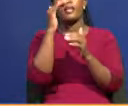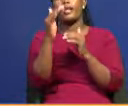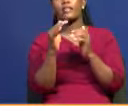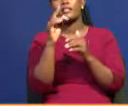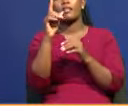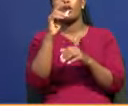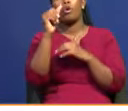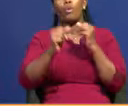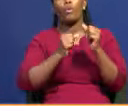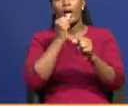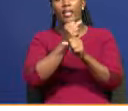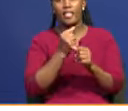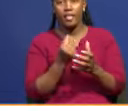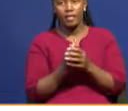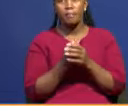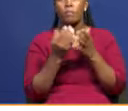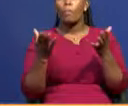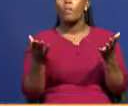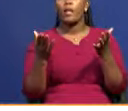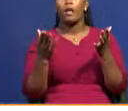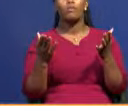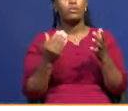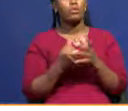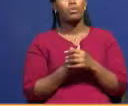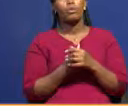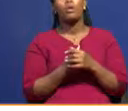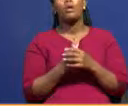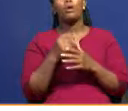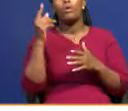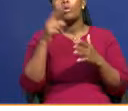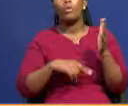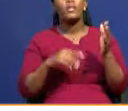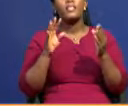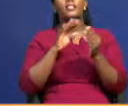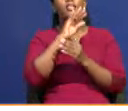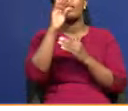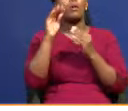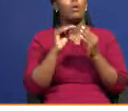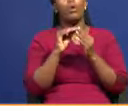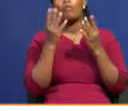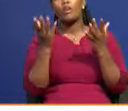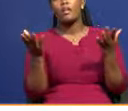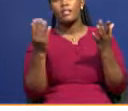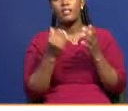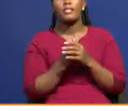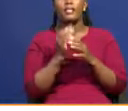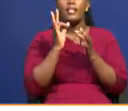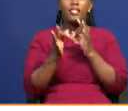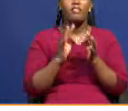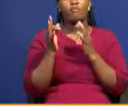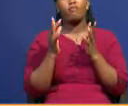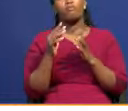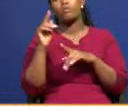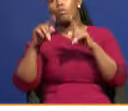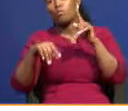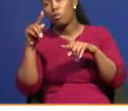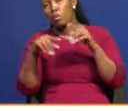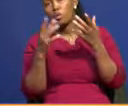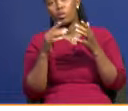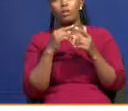What is the overall rationale? Is it regressive? Is it proportional? Is